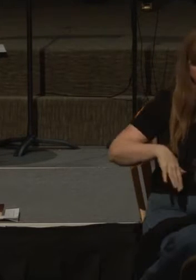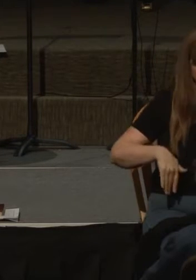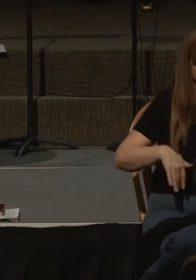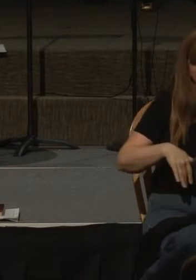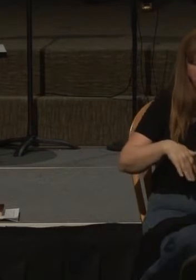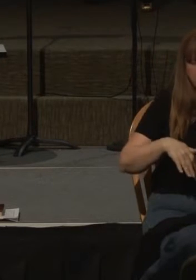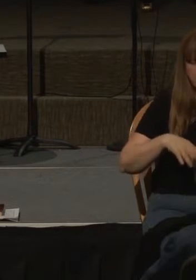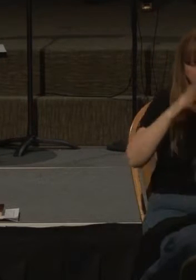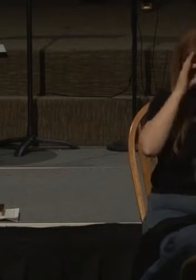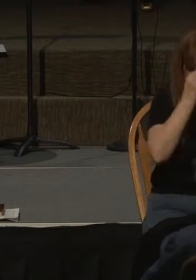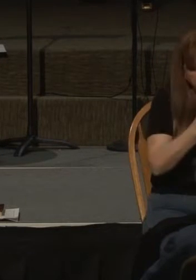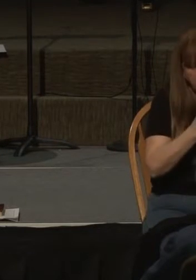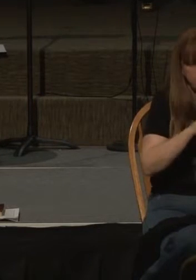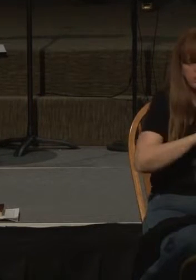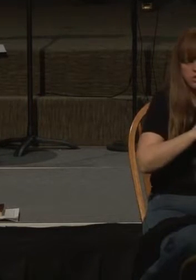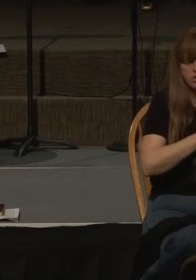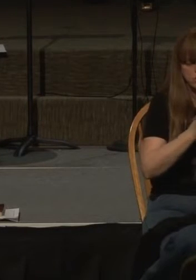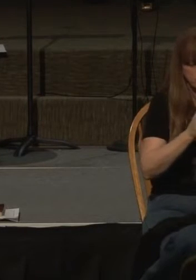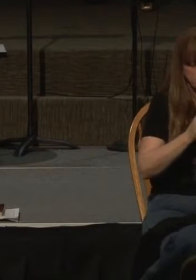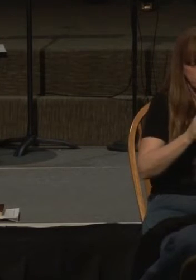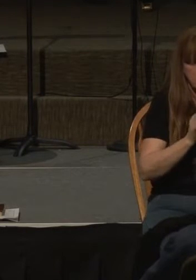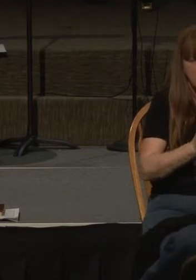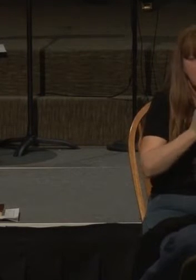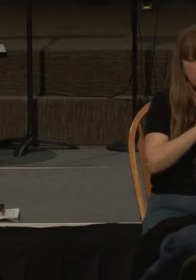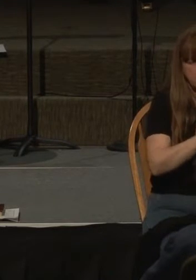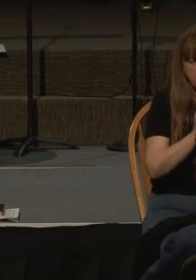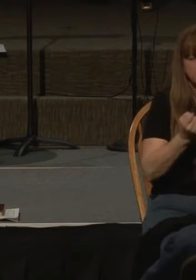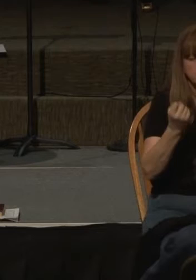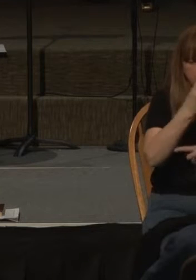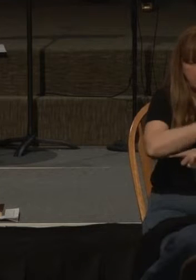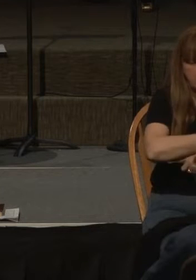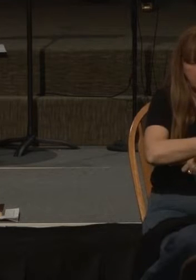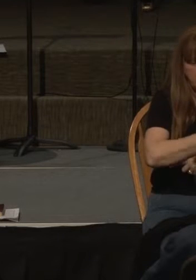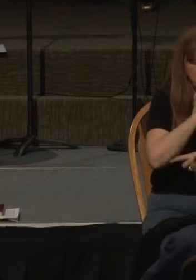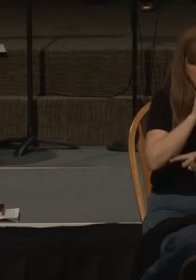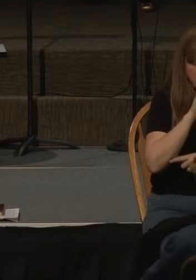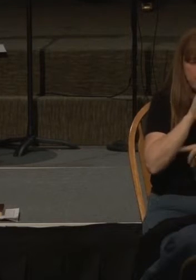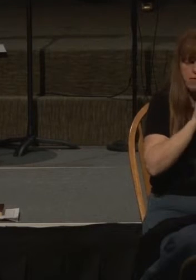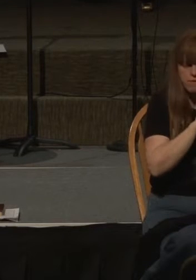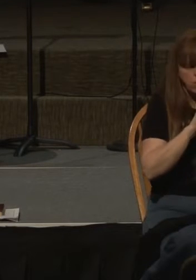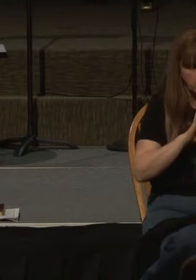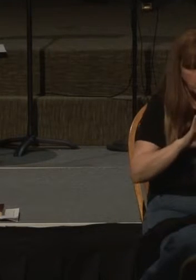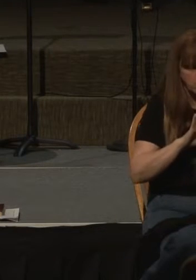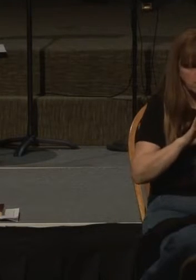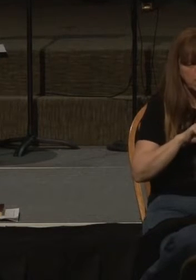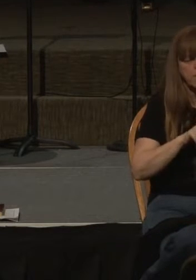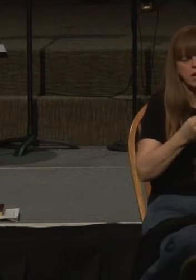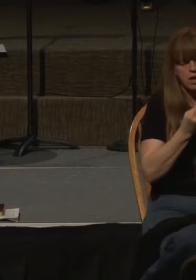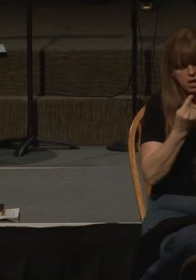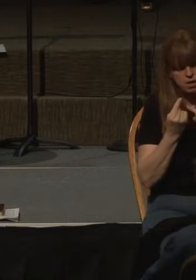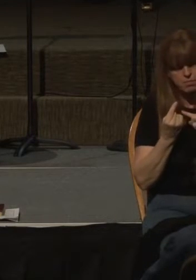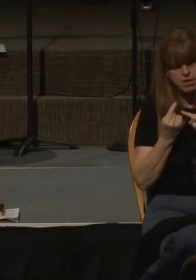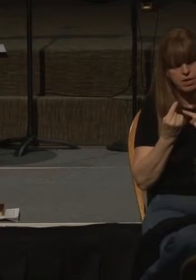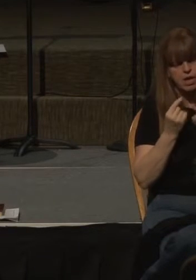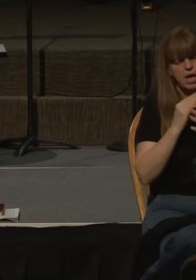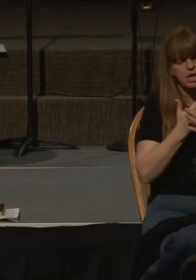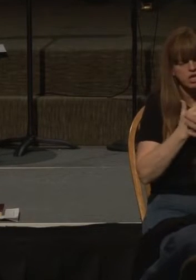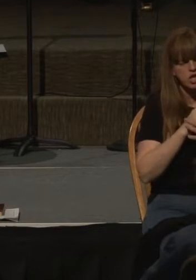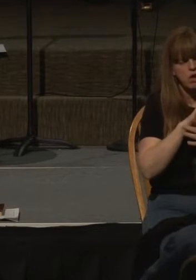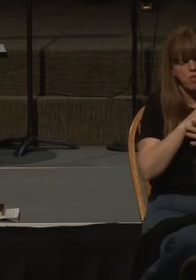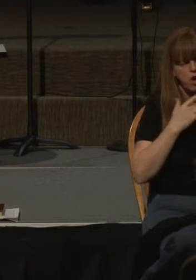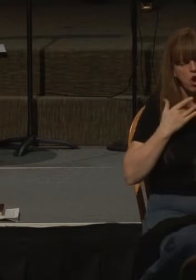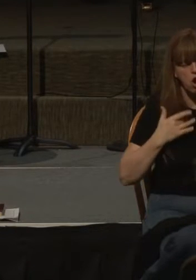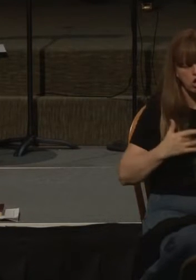that today would be the day. May they not be afraid, but may they come and share their